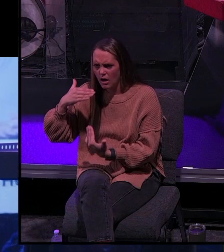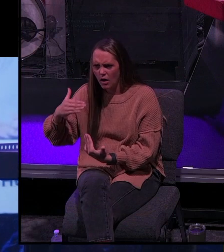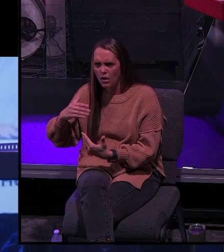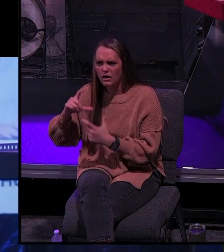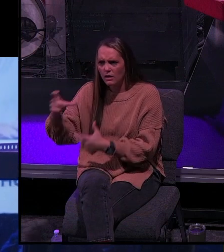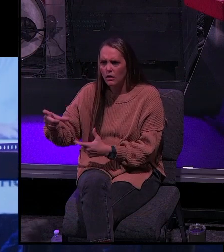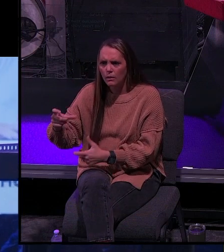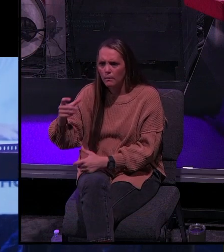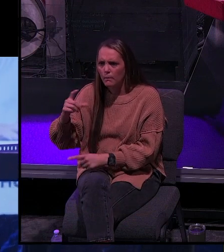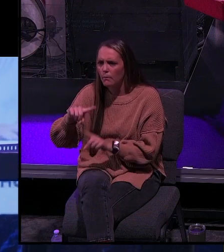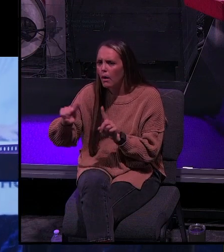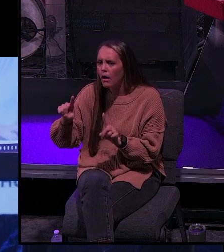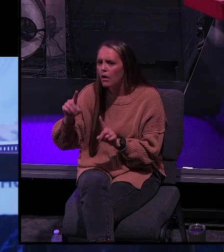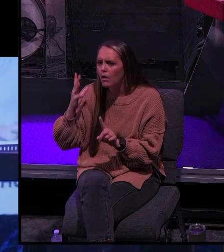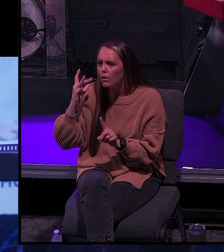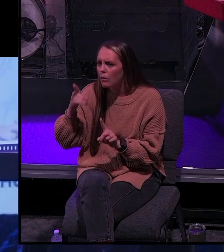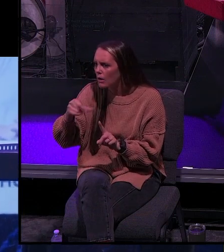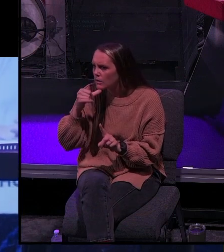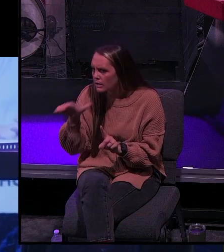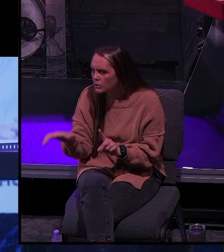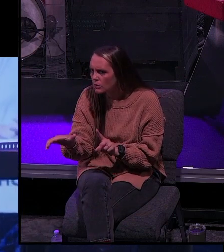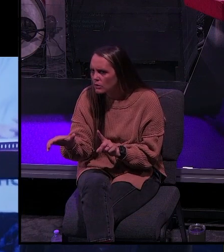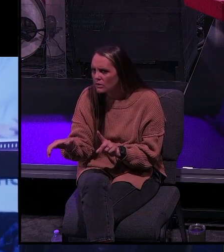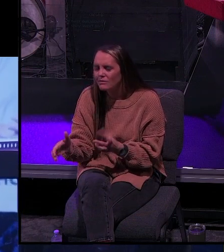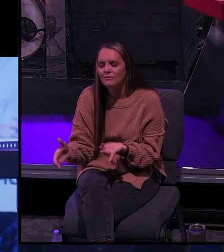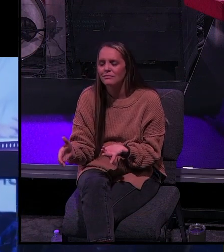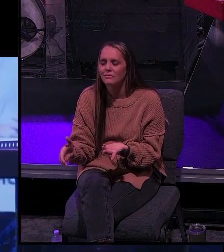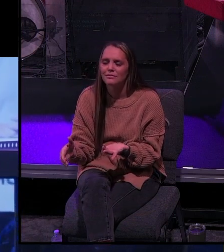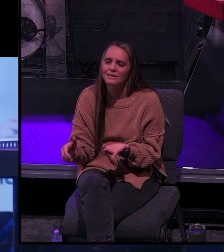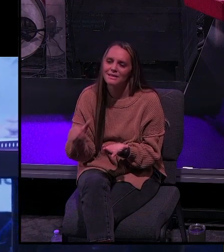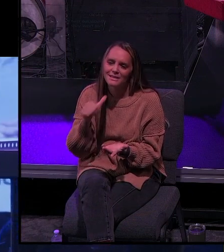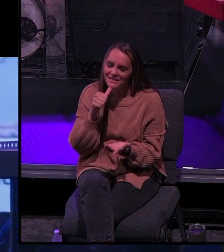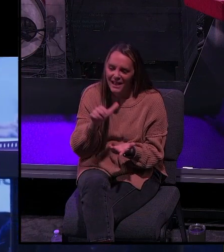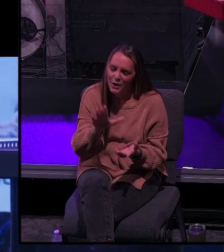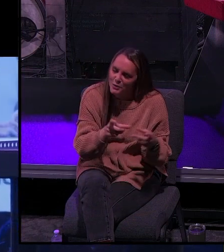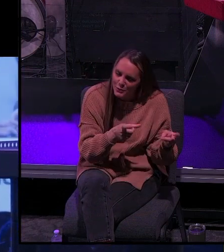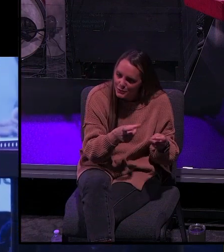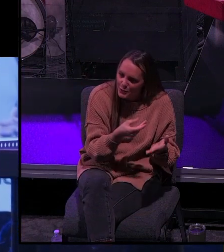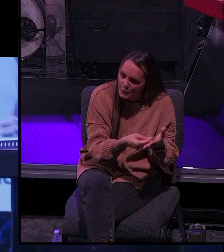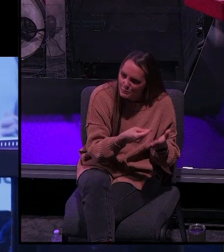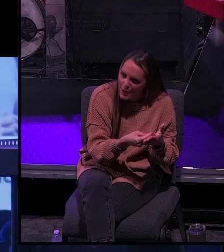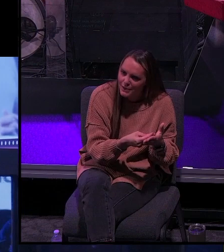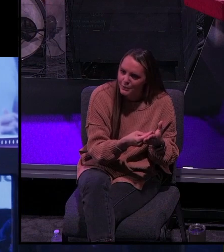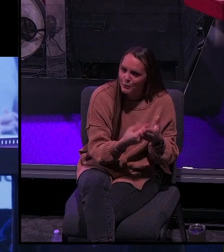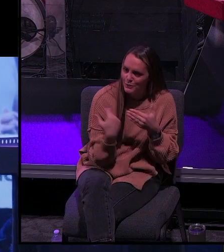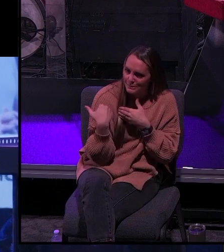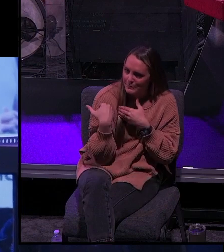haven't you done it? Because that's not how you manage your money responsibly.